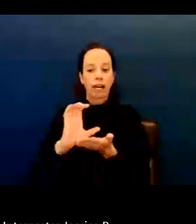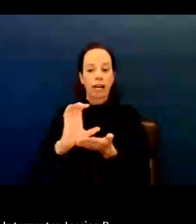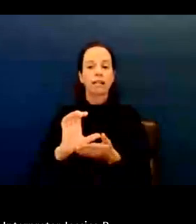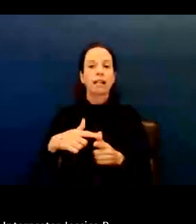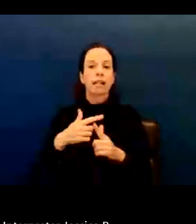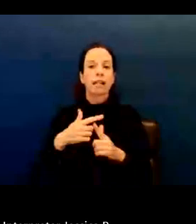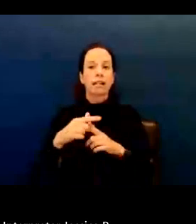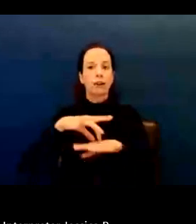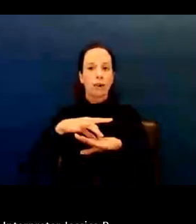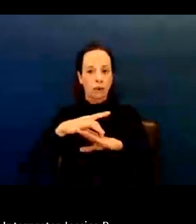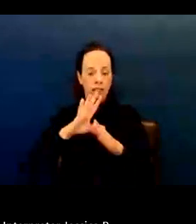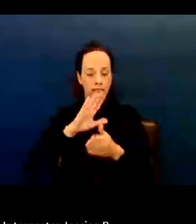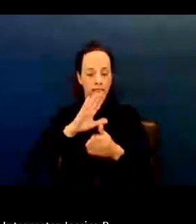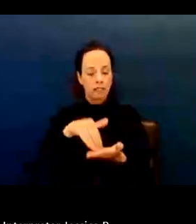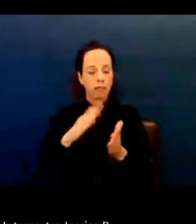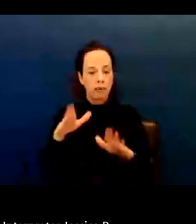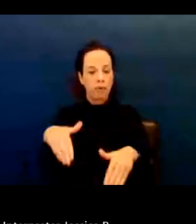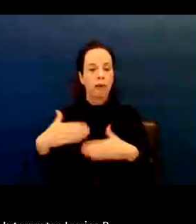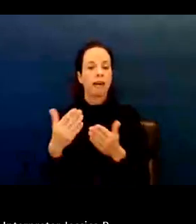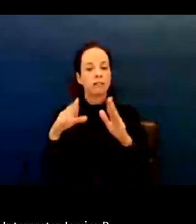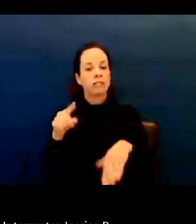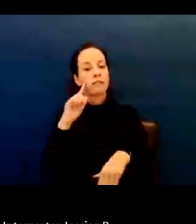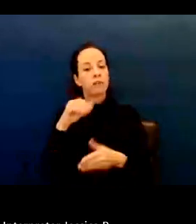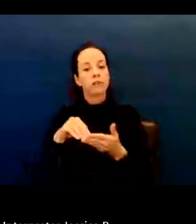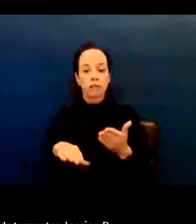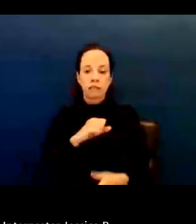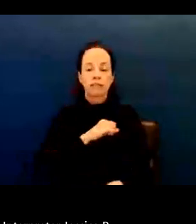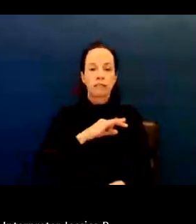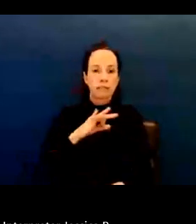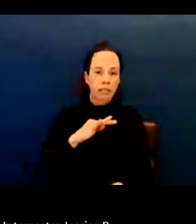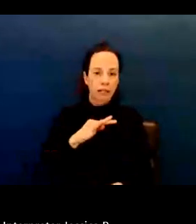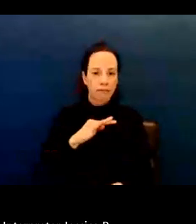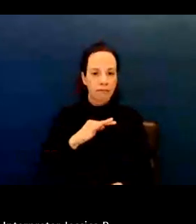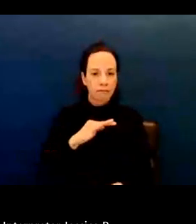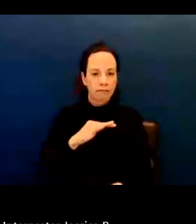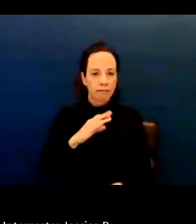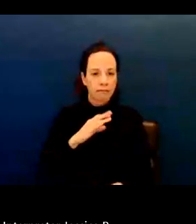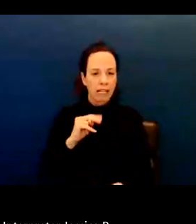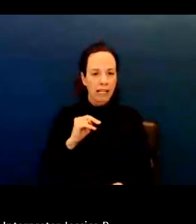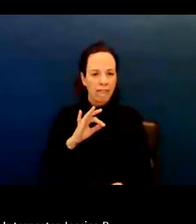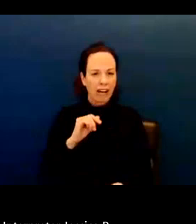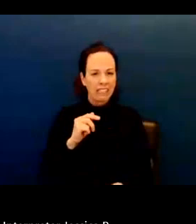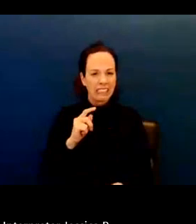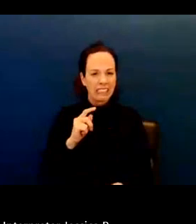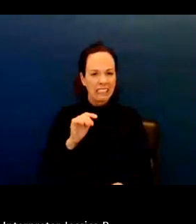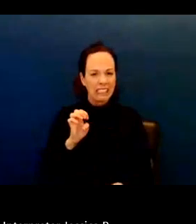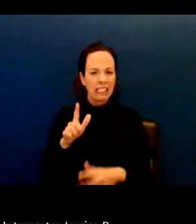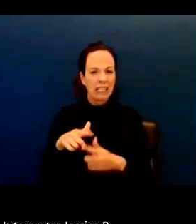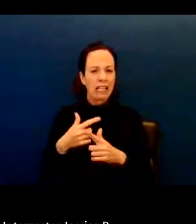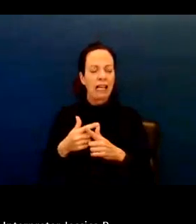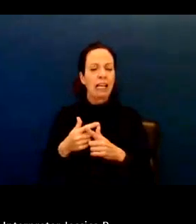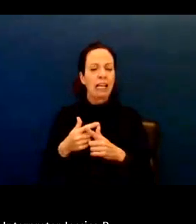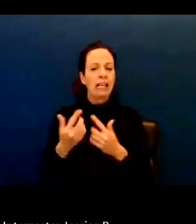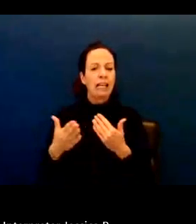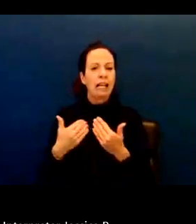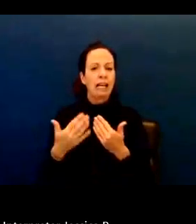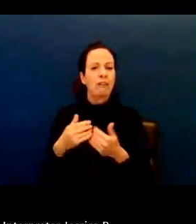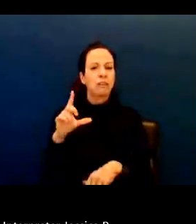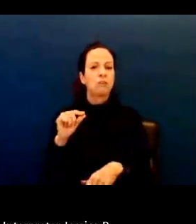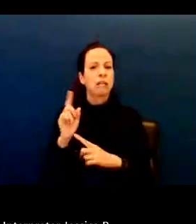for students, staff, and faculty, and a convenient 20-minute transit commute to the